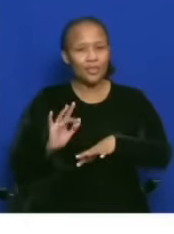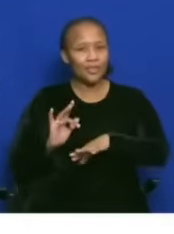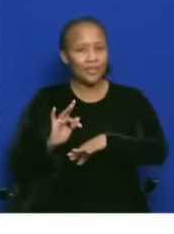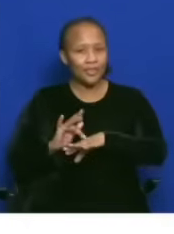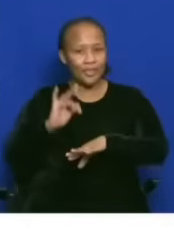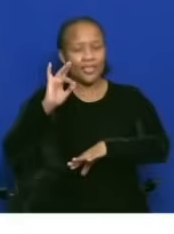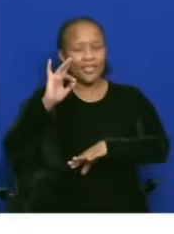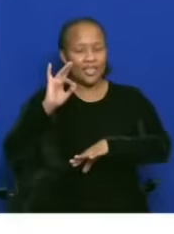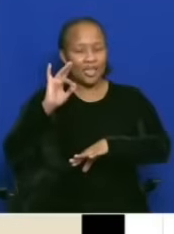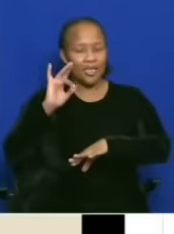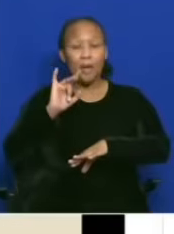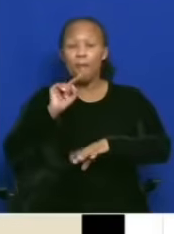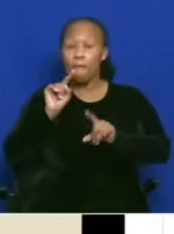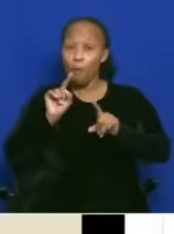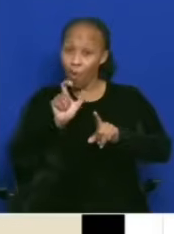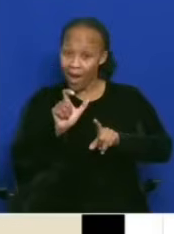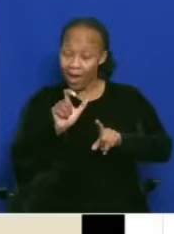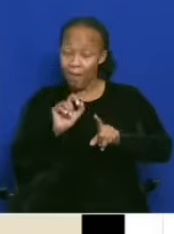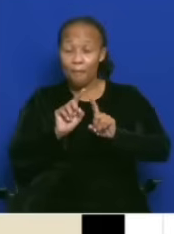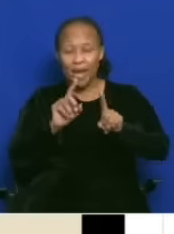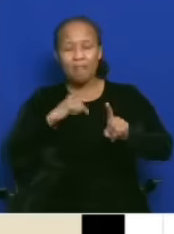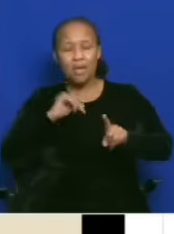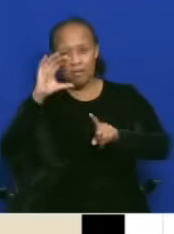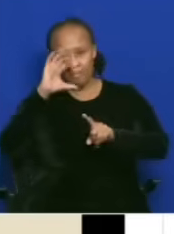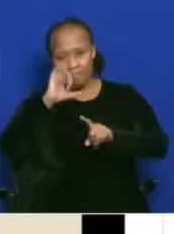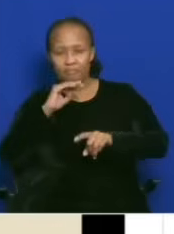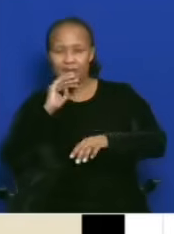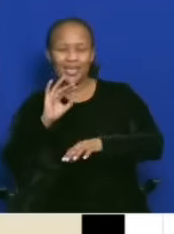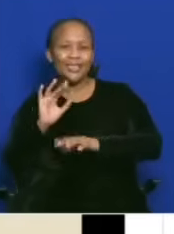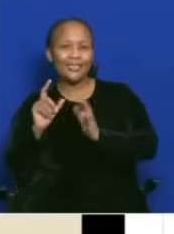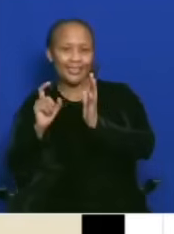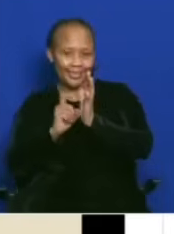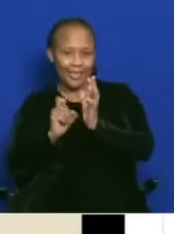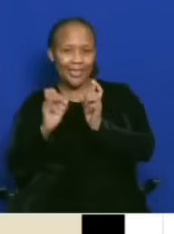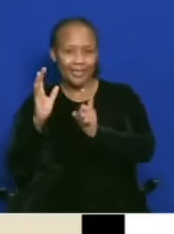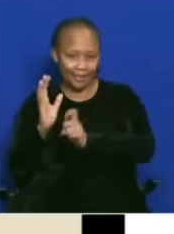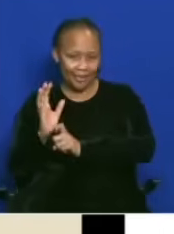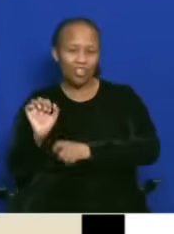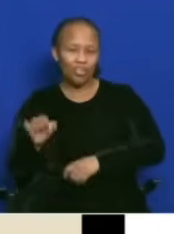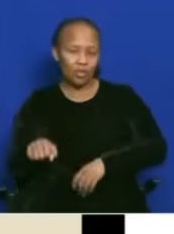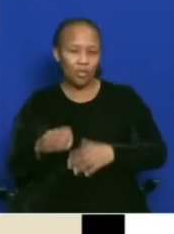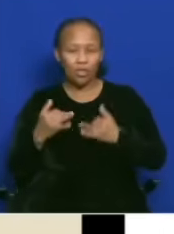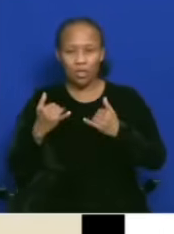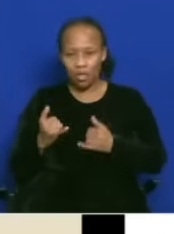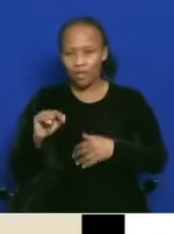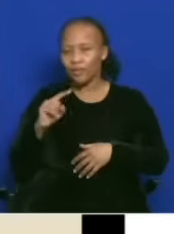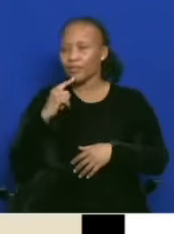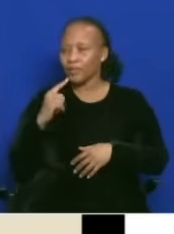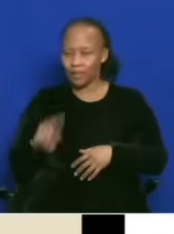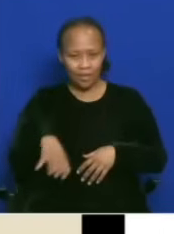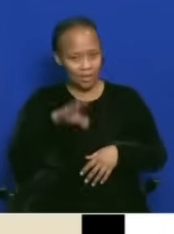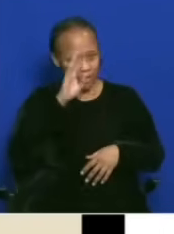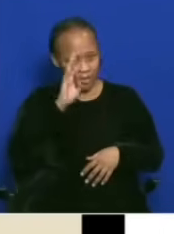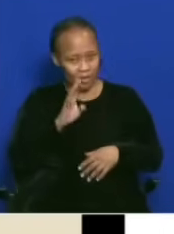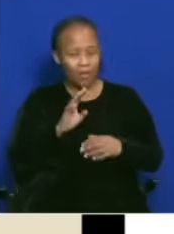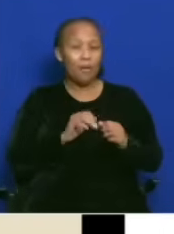sanitization. General Khan responds, Salams, bro, I will speak to Fani.